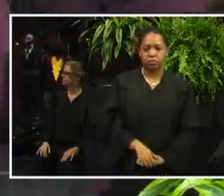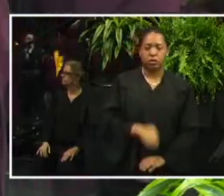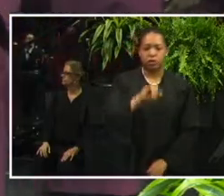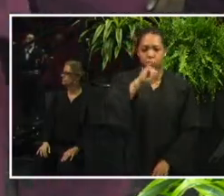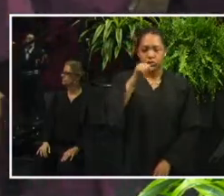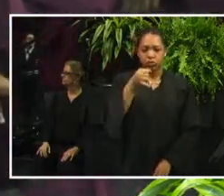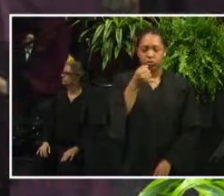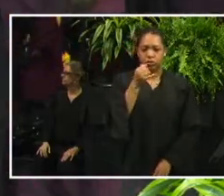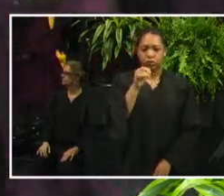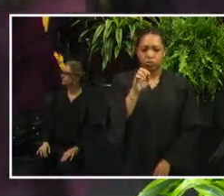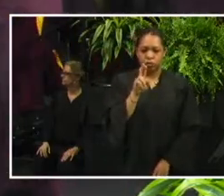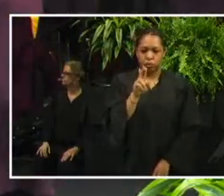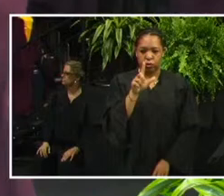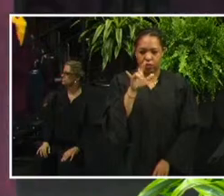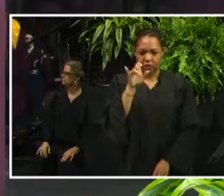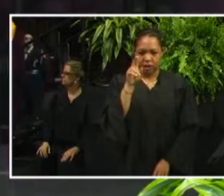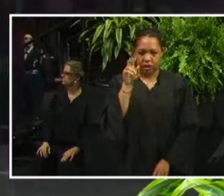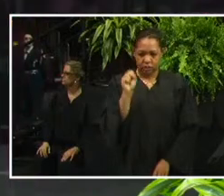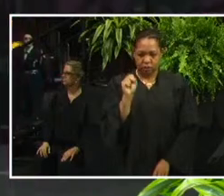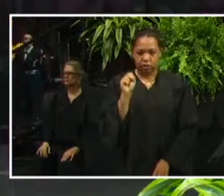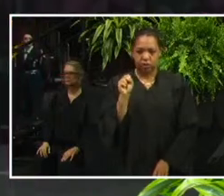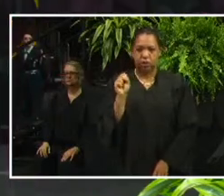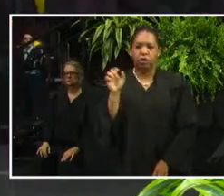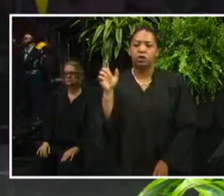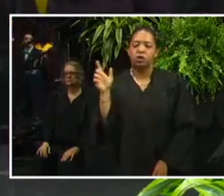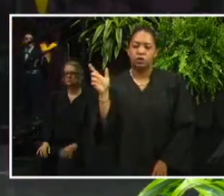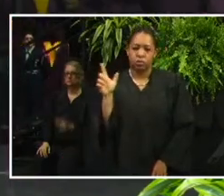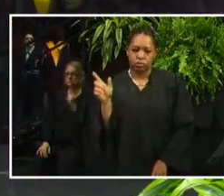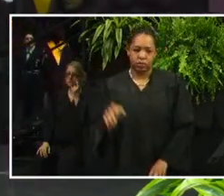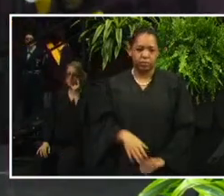Julius Christopher Linton.